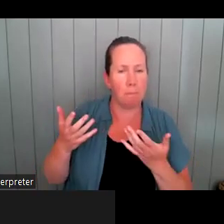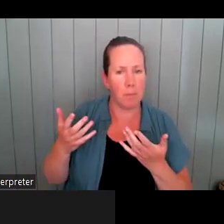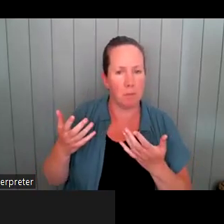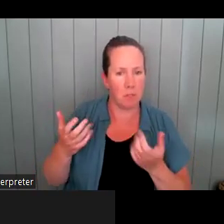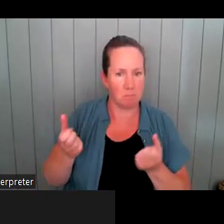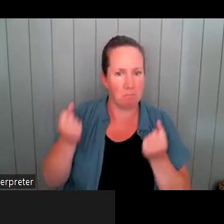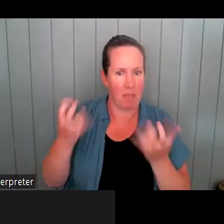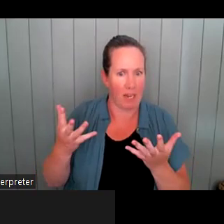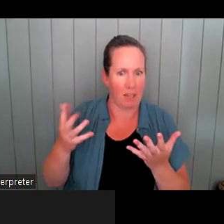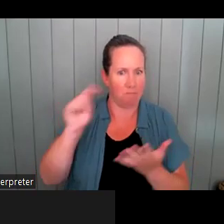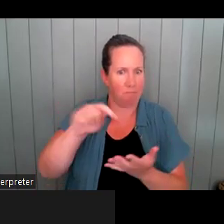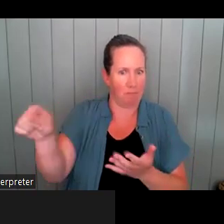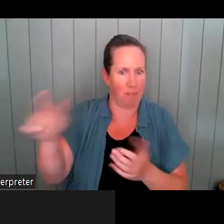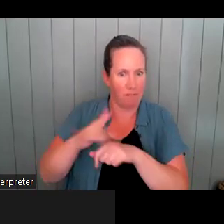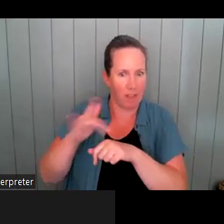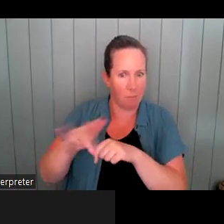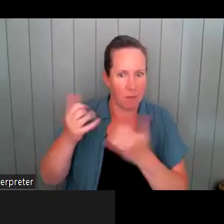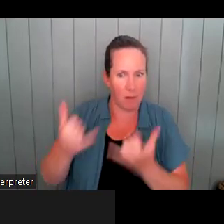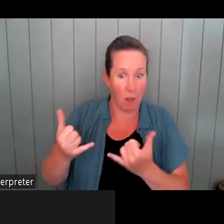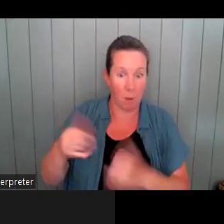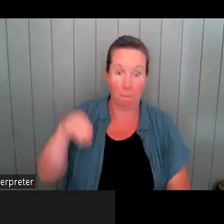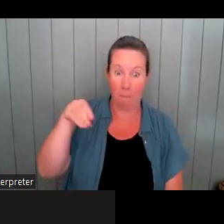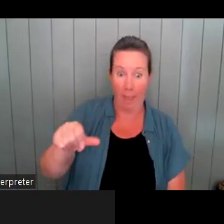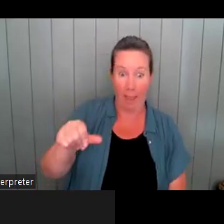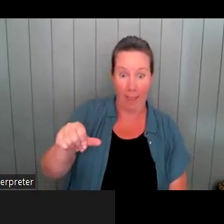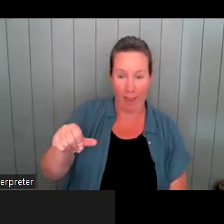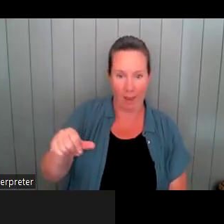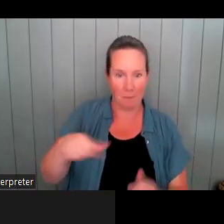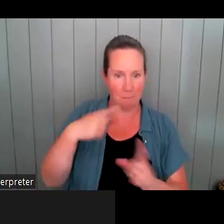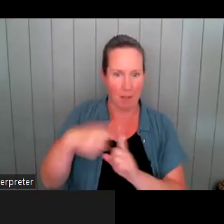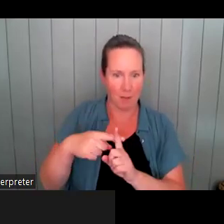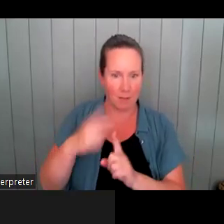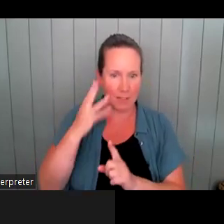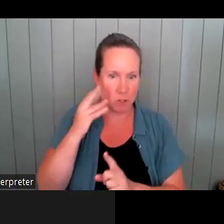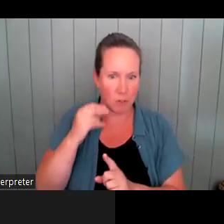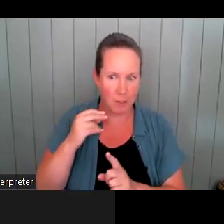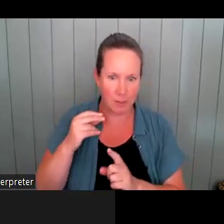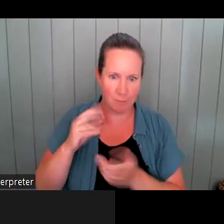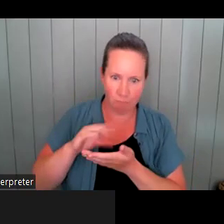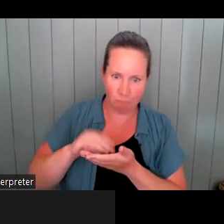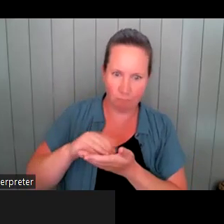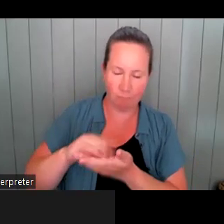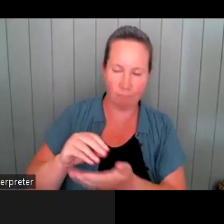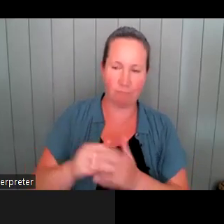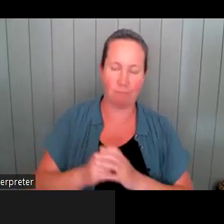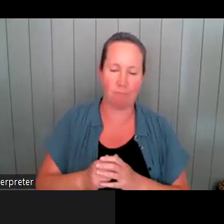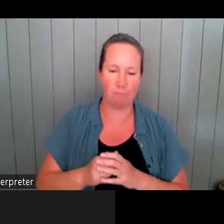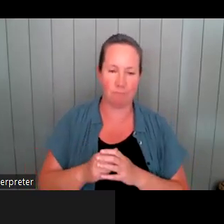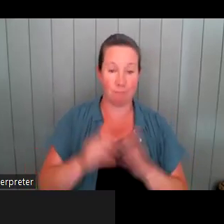know, and it gives you good experience. Job outlook. So what's it going to be in 5 to 10